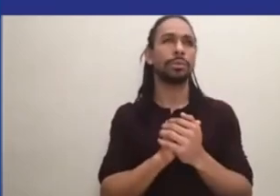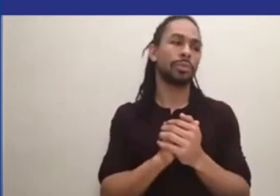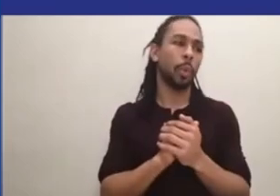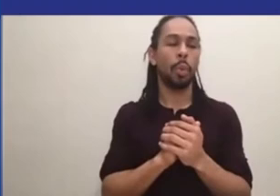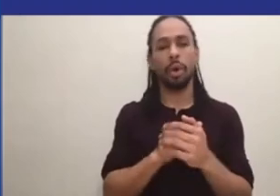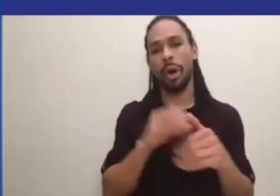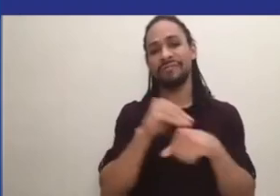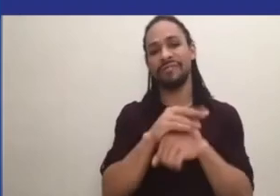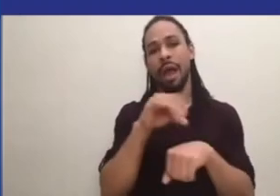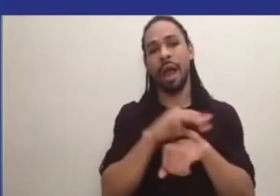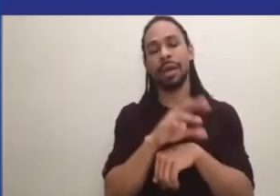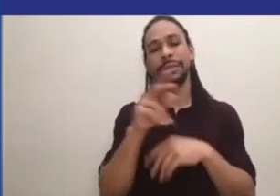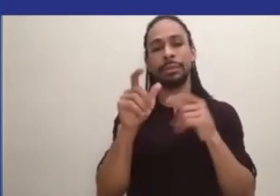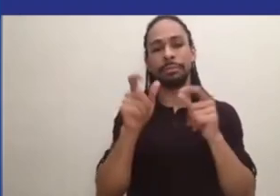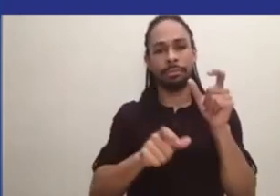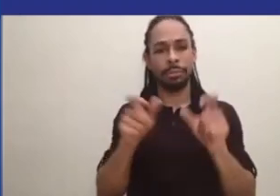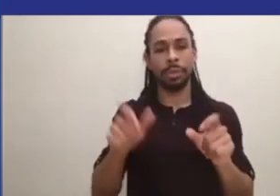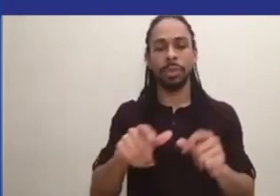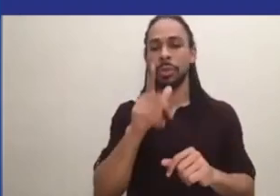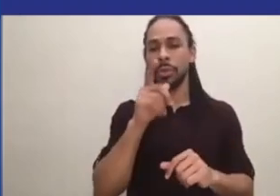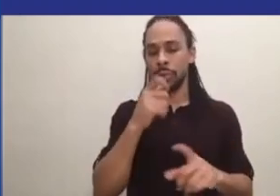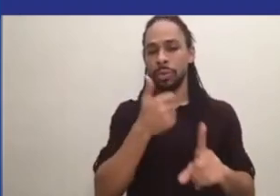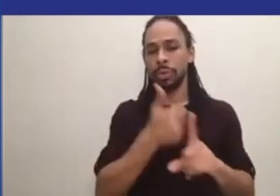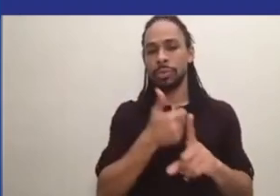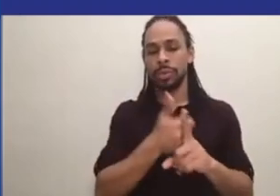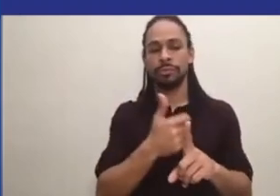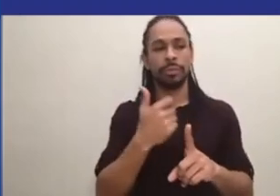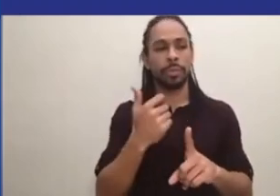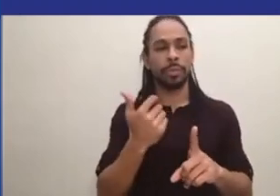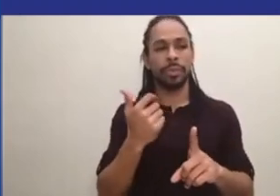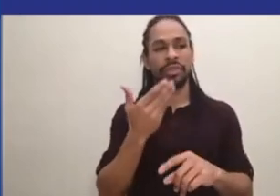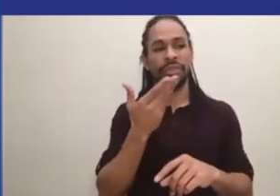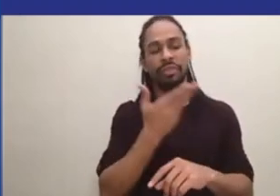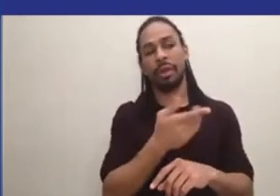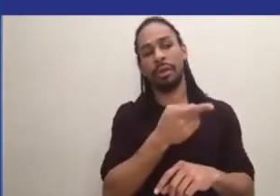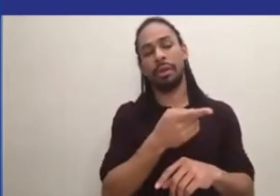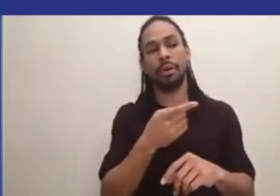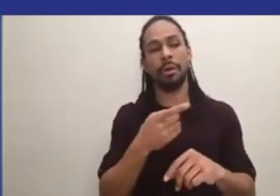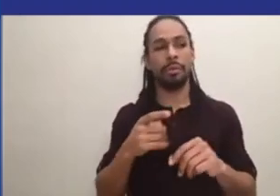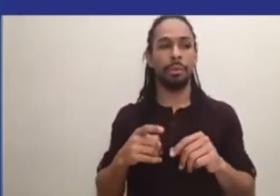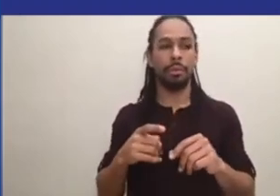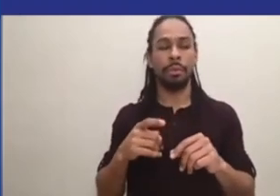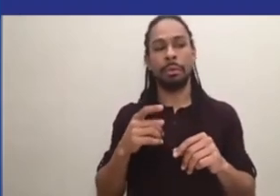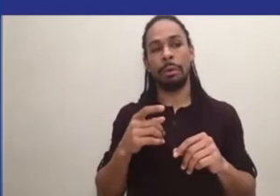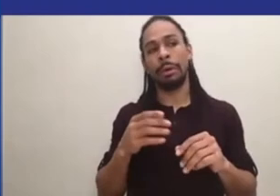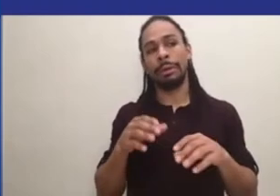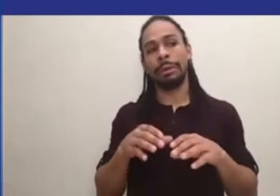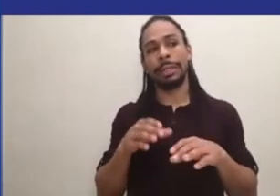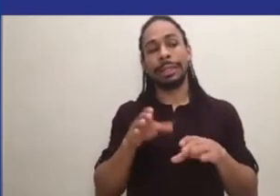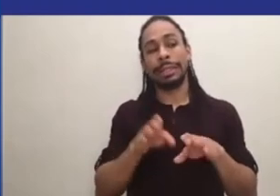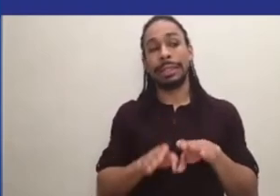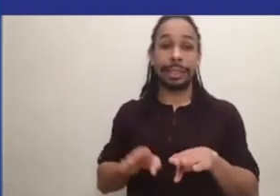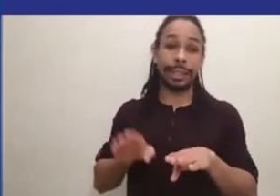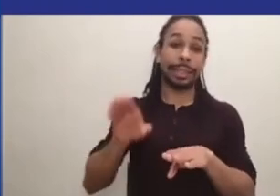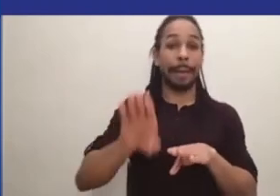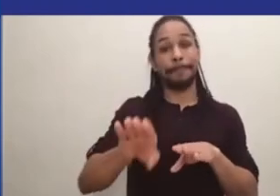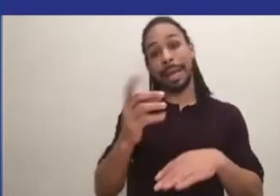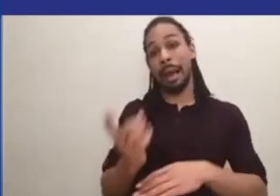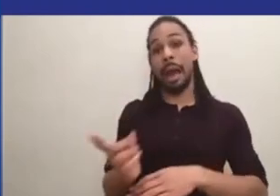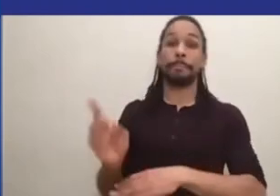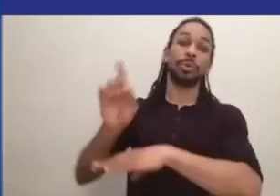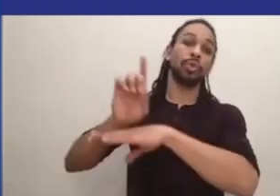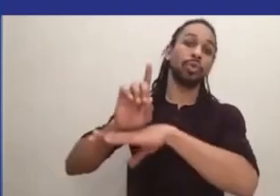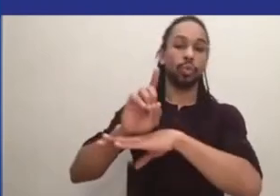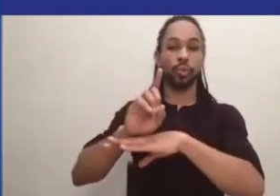these folks who are out there stepping into genres or positions because the money is there